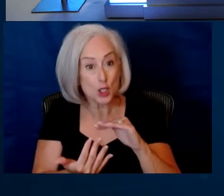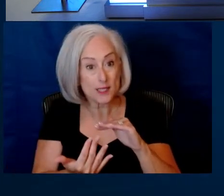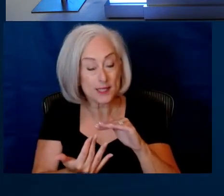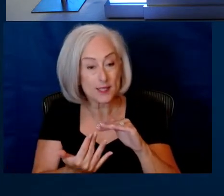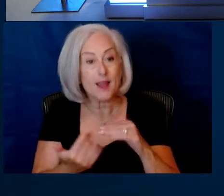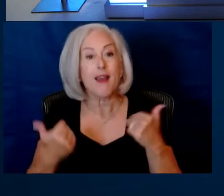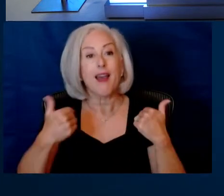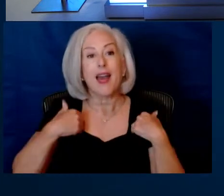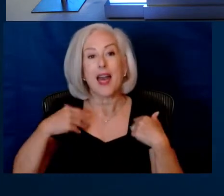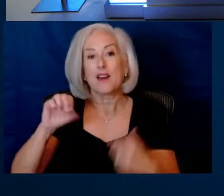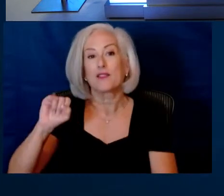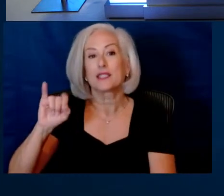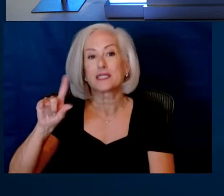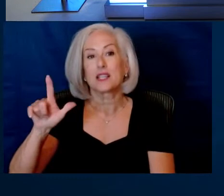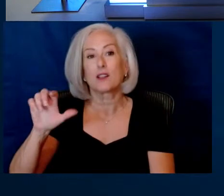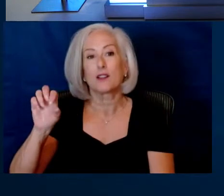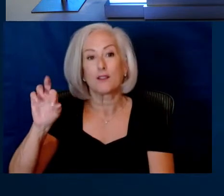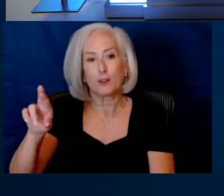bandaging?